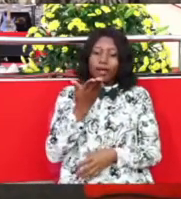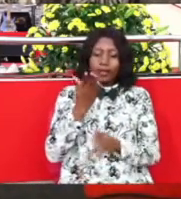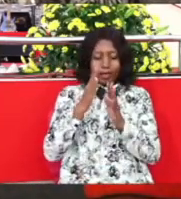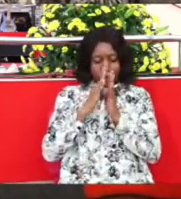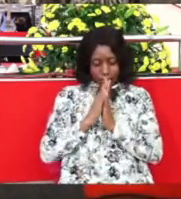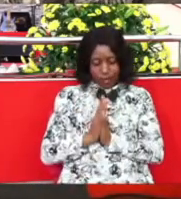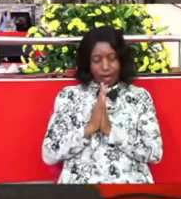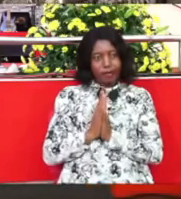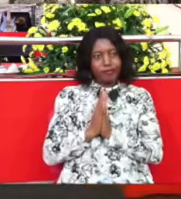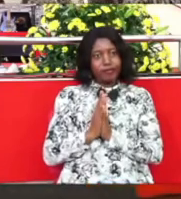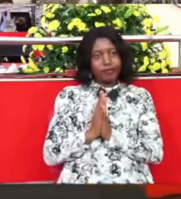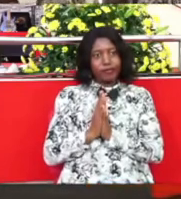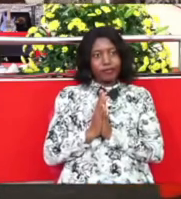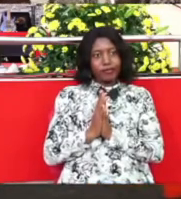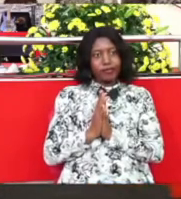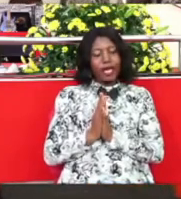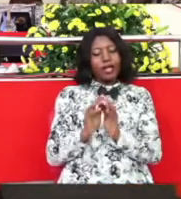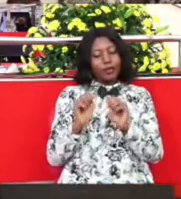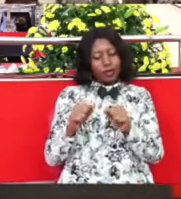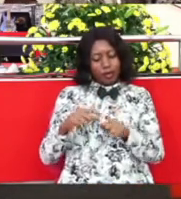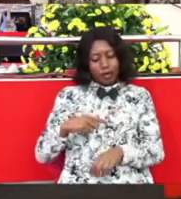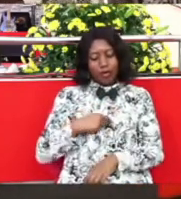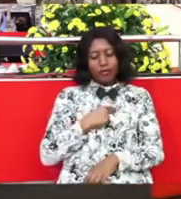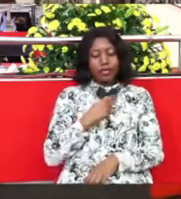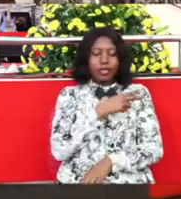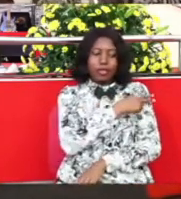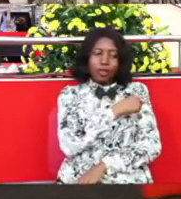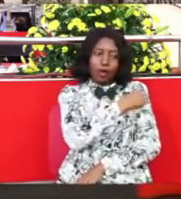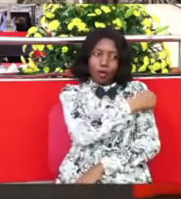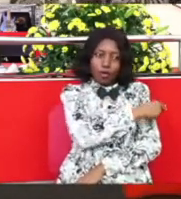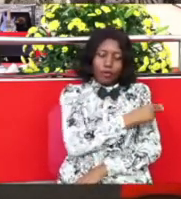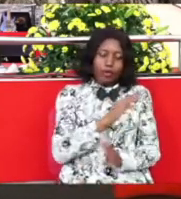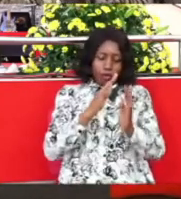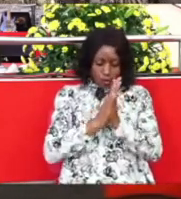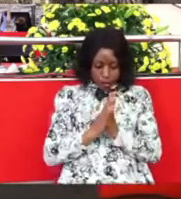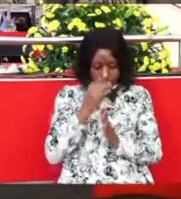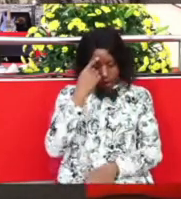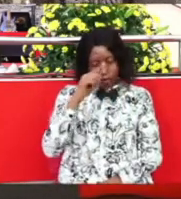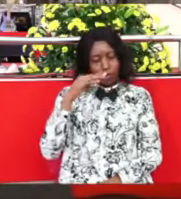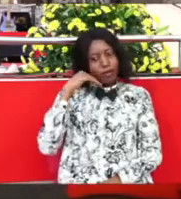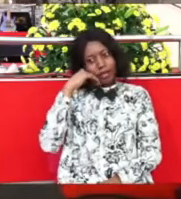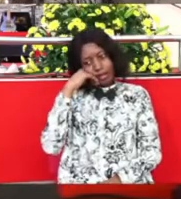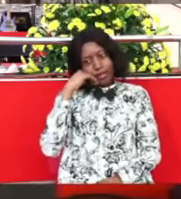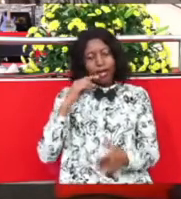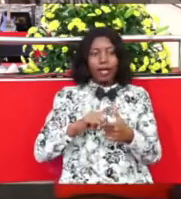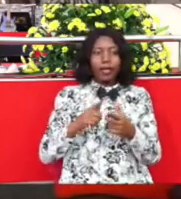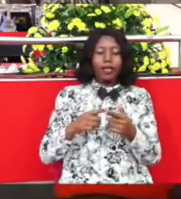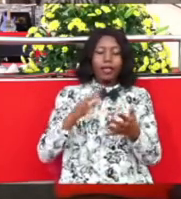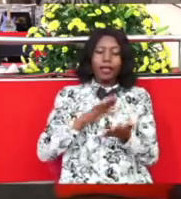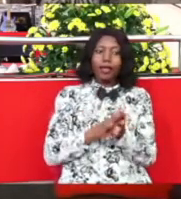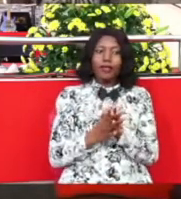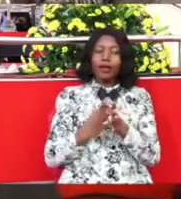the hospital missions and you lay hands on the sick and the sick are getting healed. Enda pale hospitalini na utaekelea wagonjwa mikono na watapona.